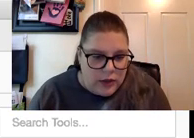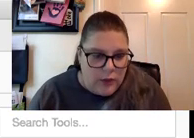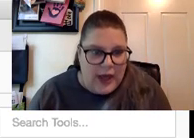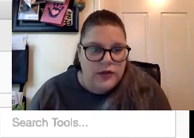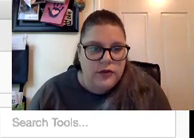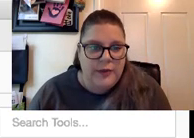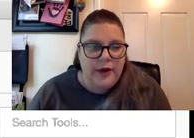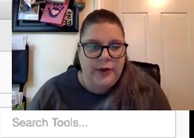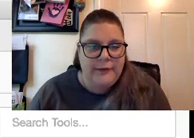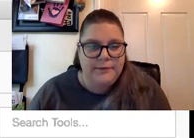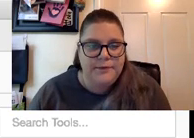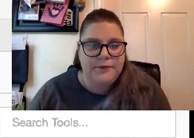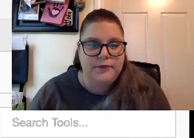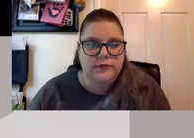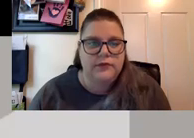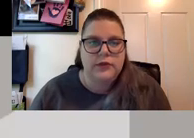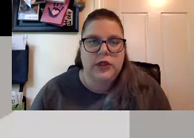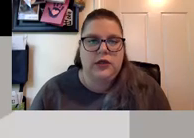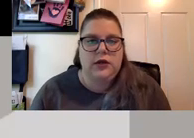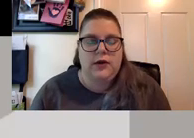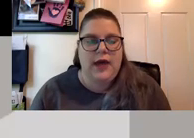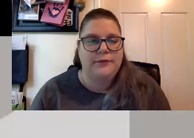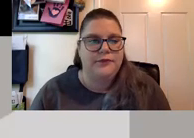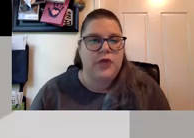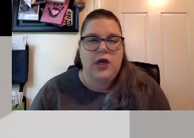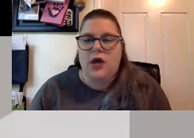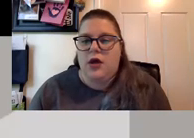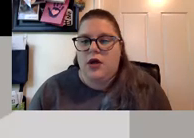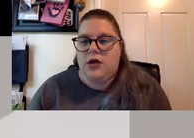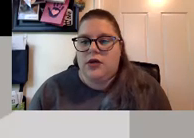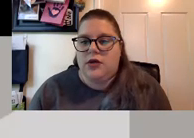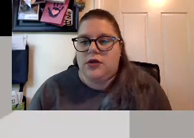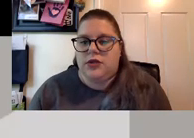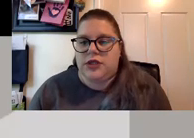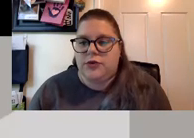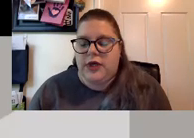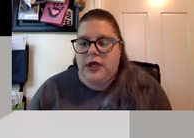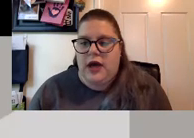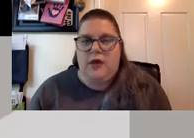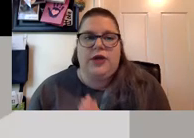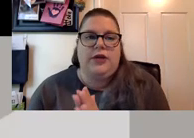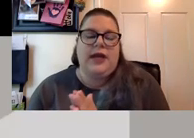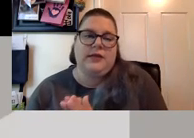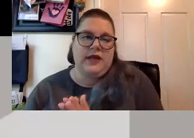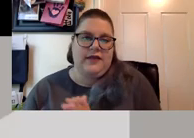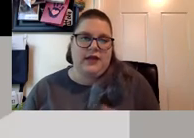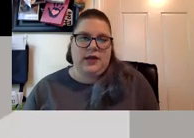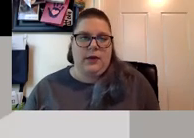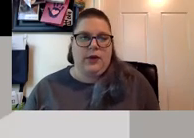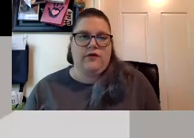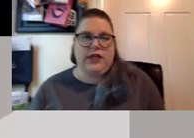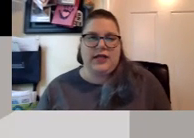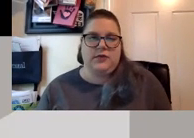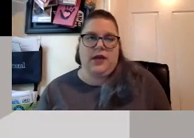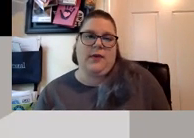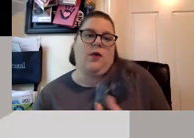Let me go back to my PowerPoint. Okay. So just to reiterate some of the things that we